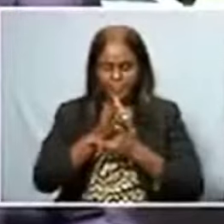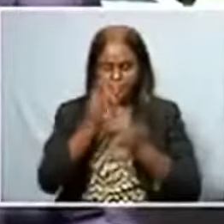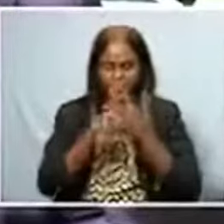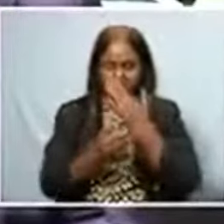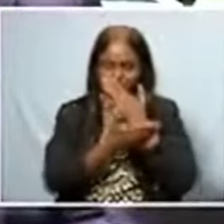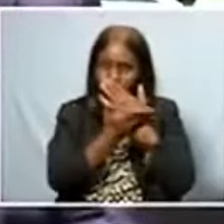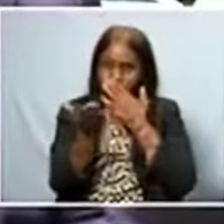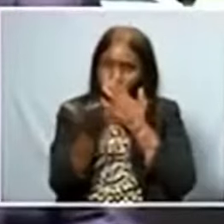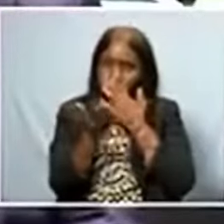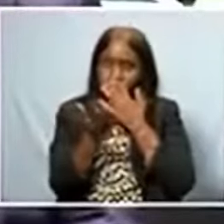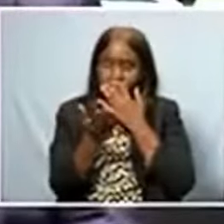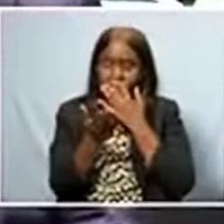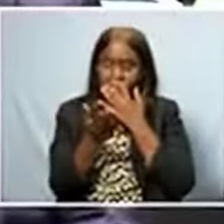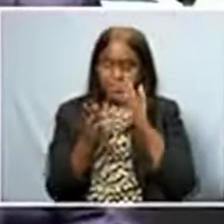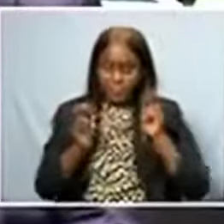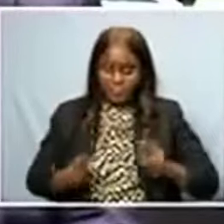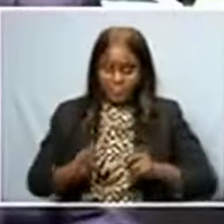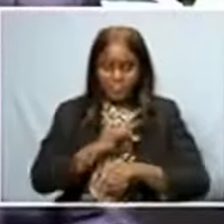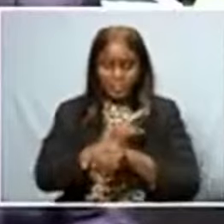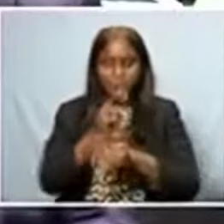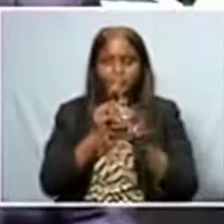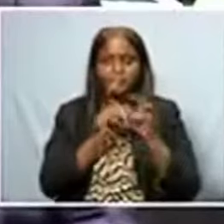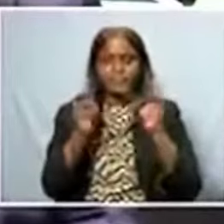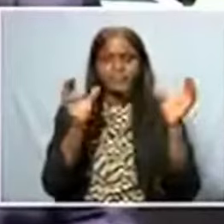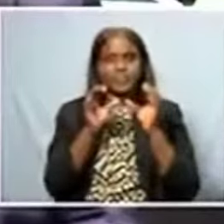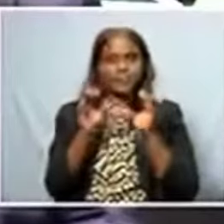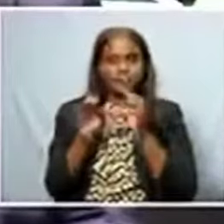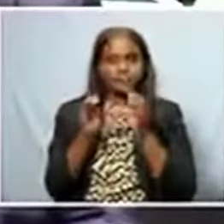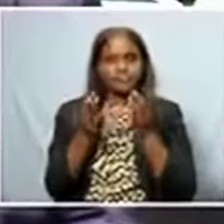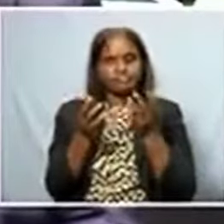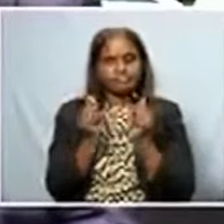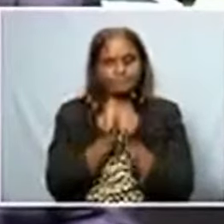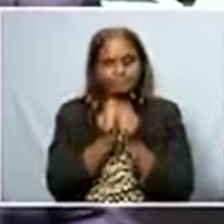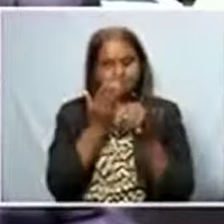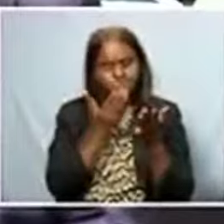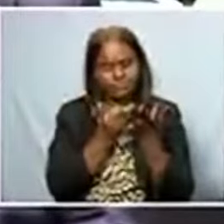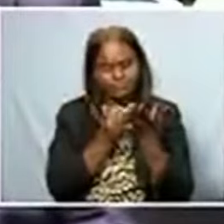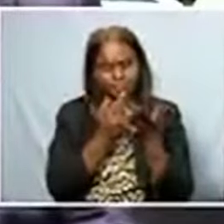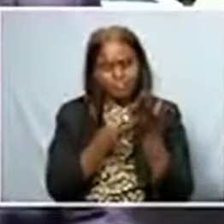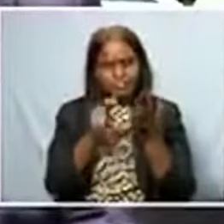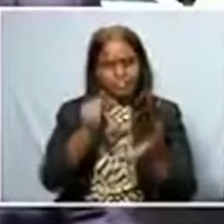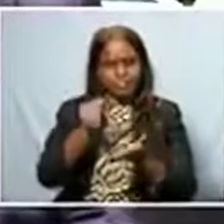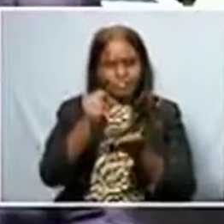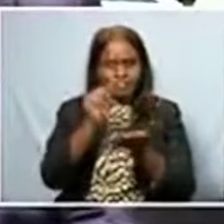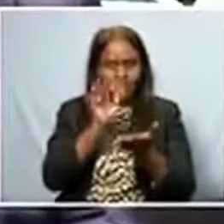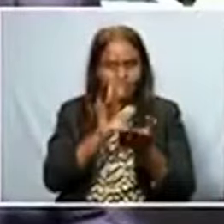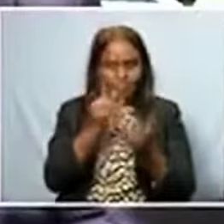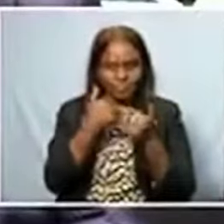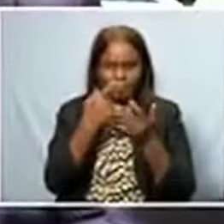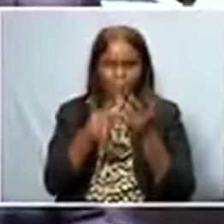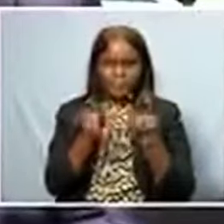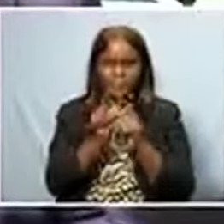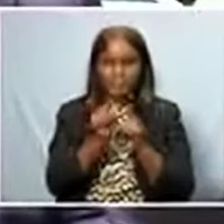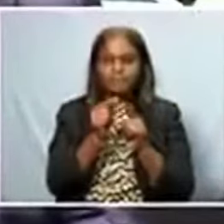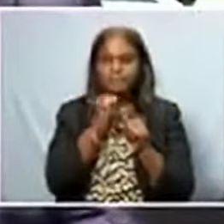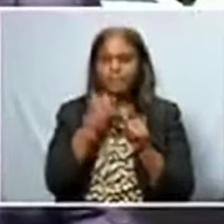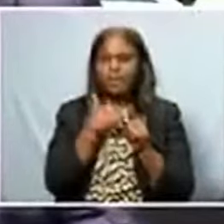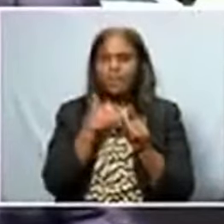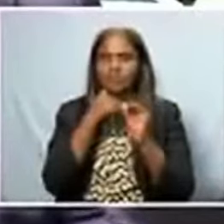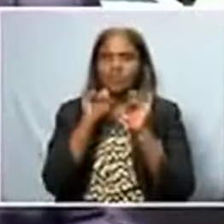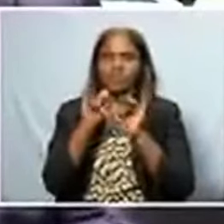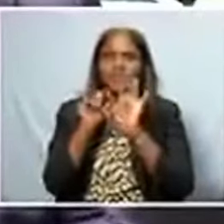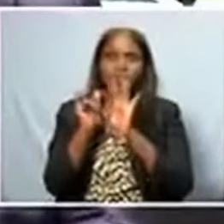those human resource management committees. And this is where the budget allocations has gone. So it doesn't have to